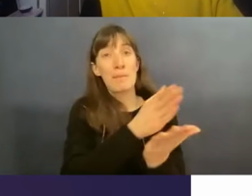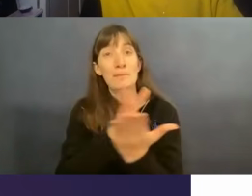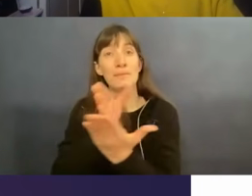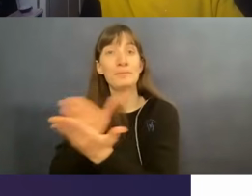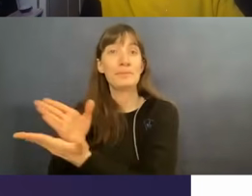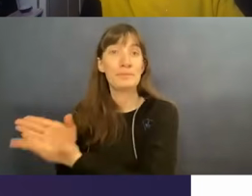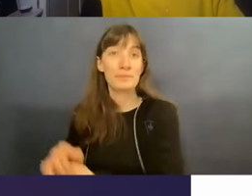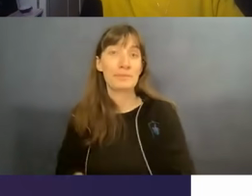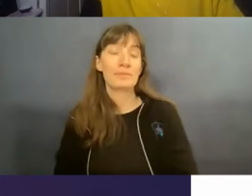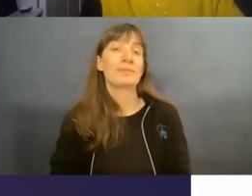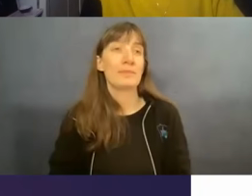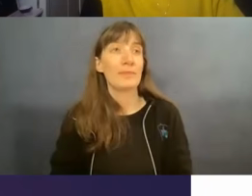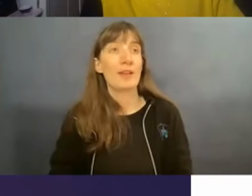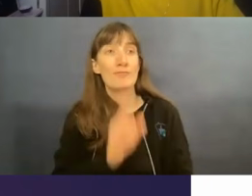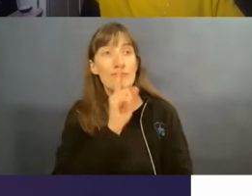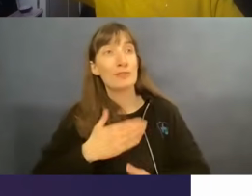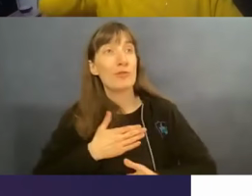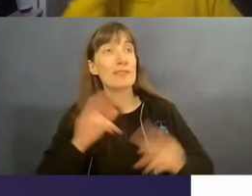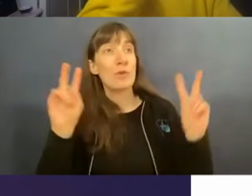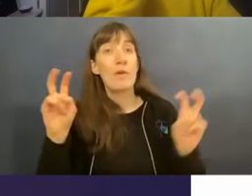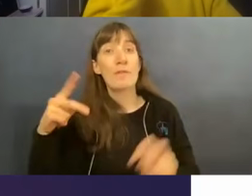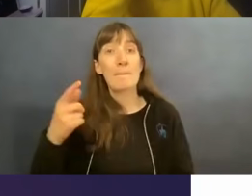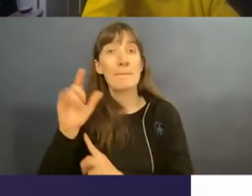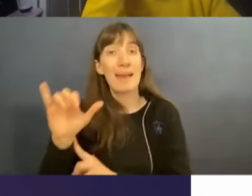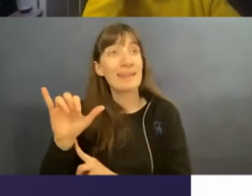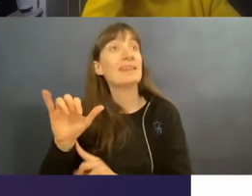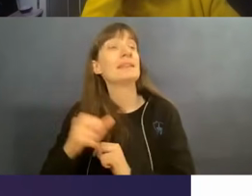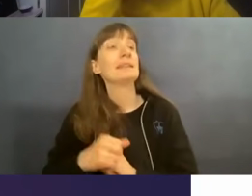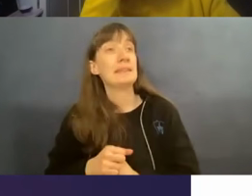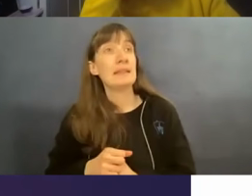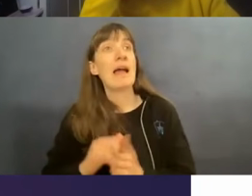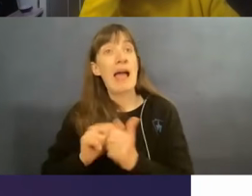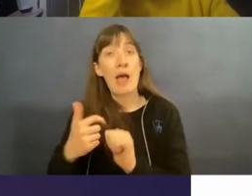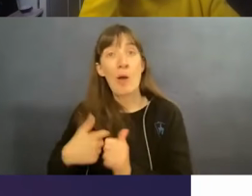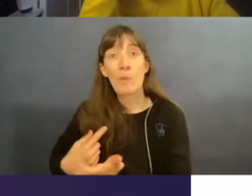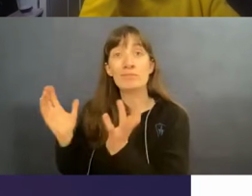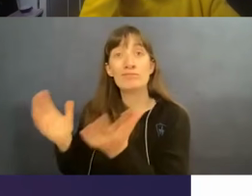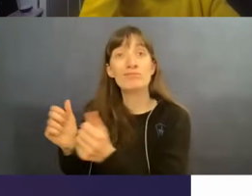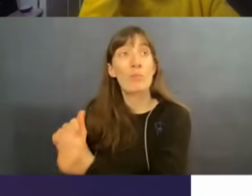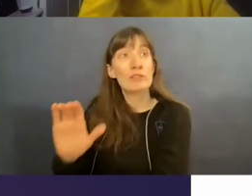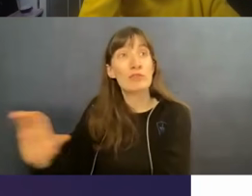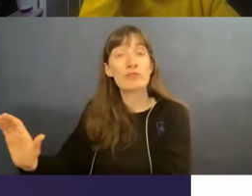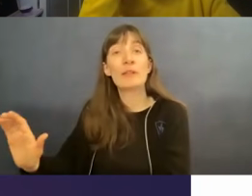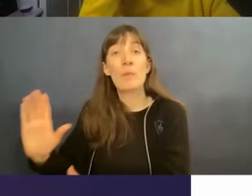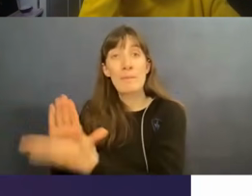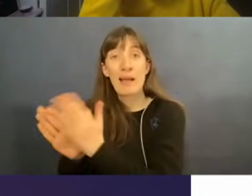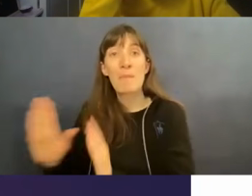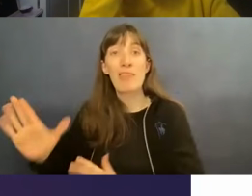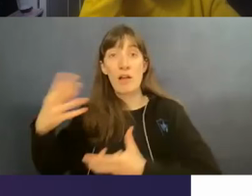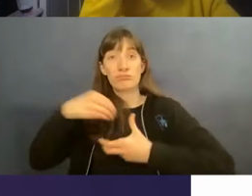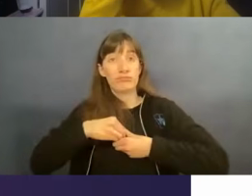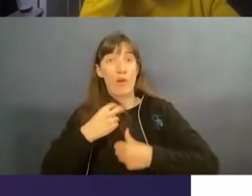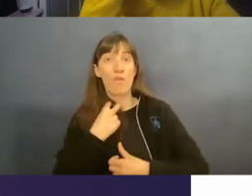I really enjoy this quote by Peggy saying that the way we talk to our children becomes their inner voice too, of like being able to